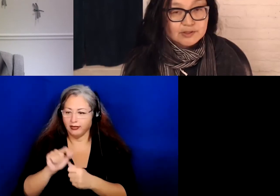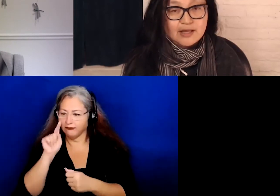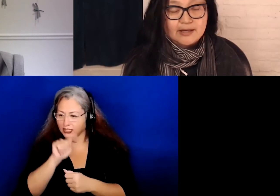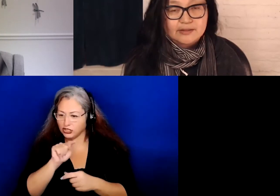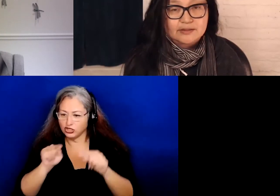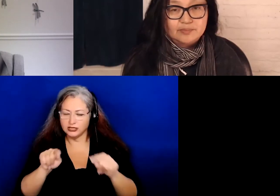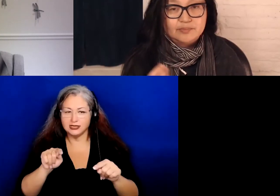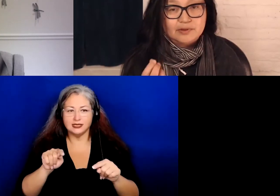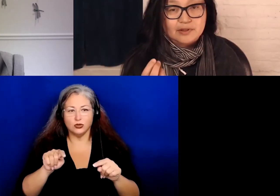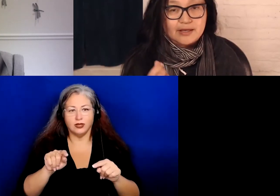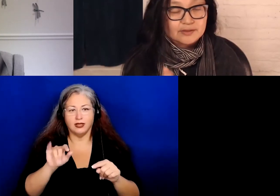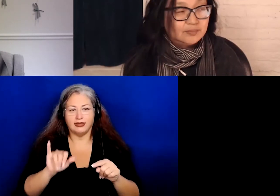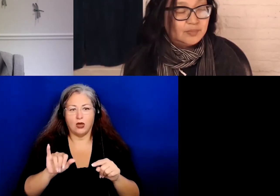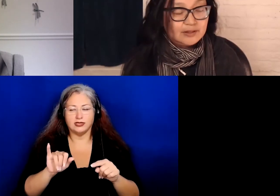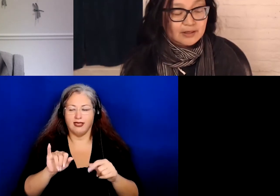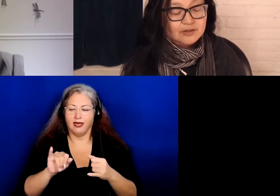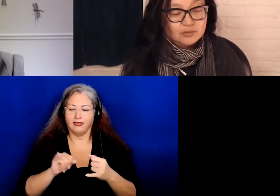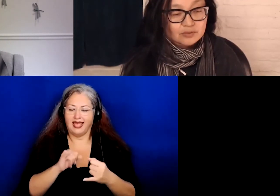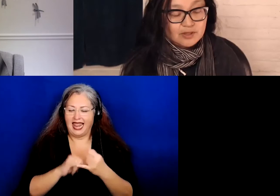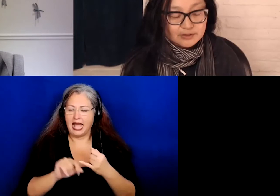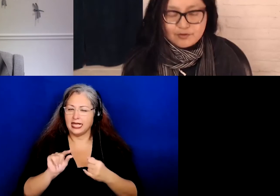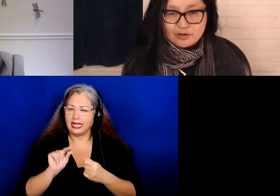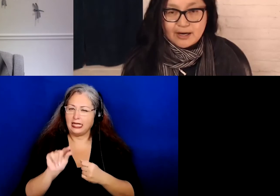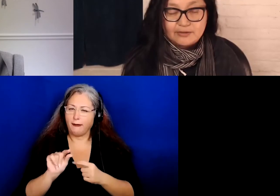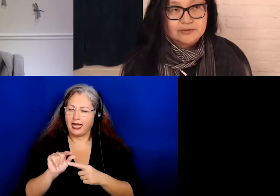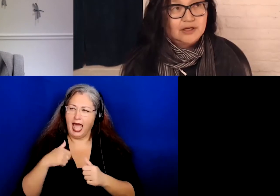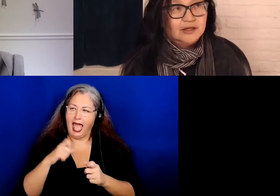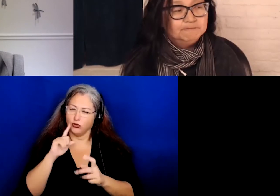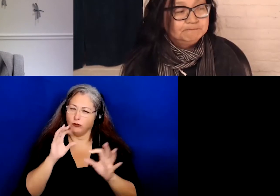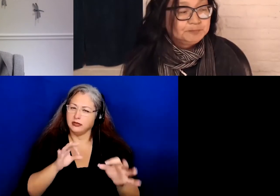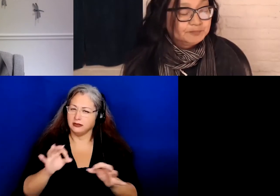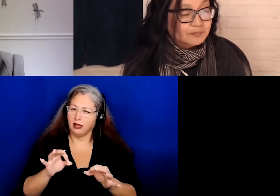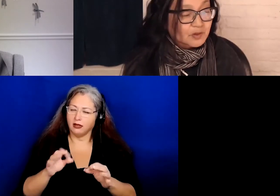it was the last bit that I had to figure out.